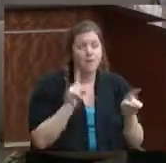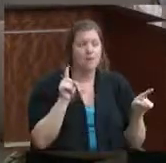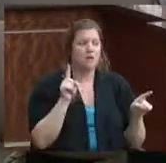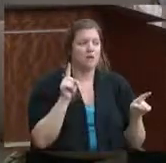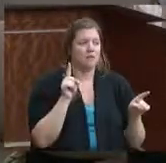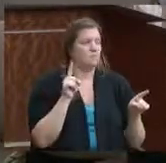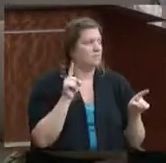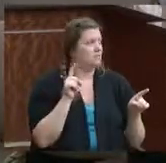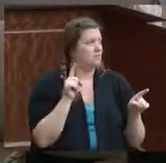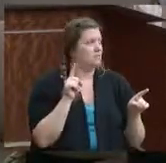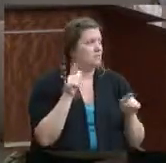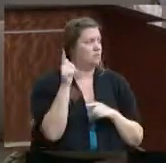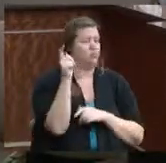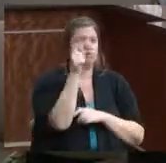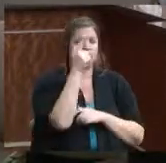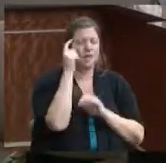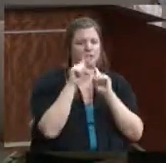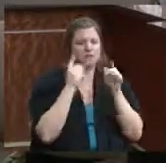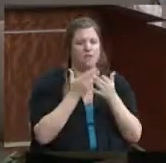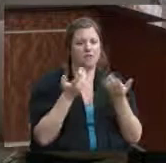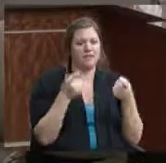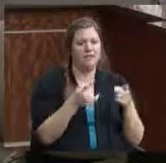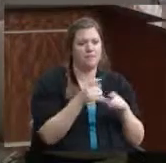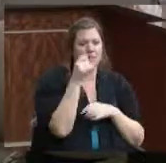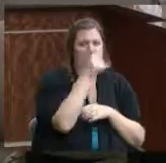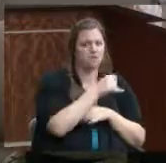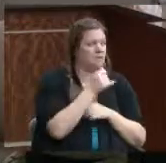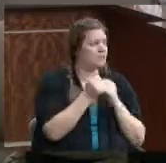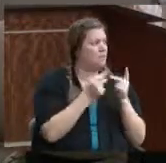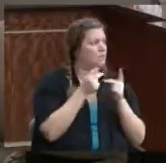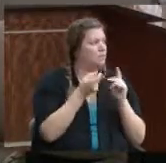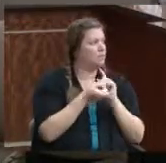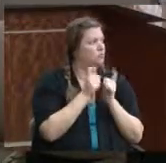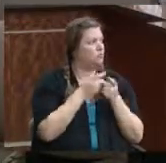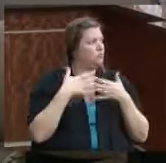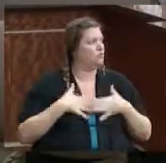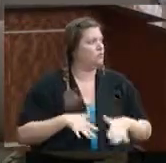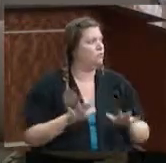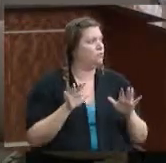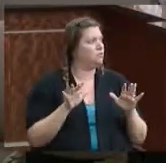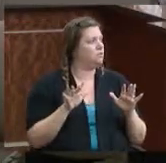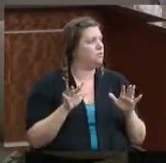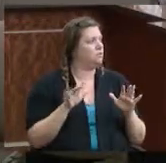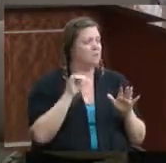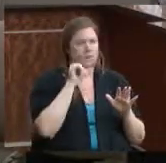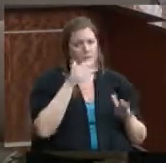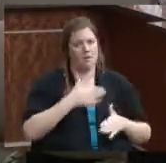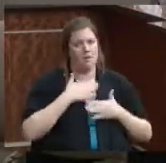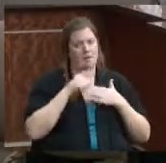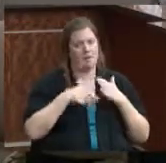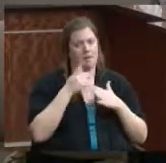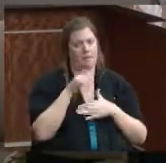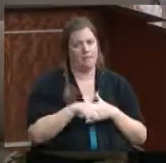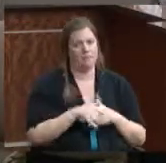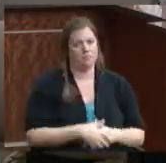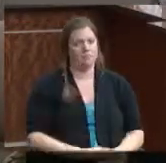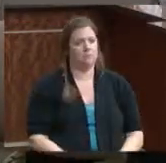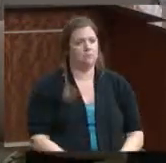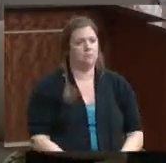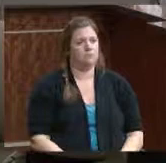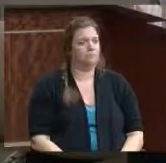witnessed gunshots and all kinds of silliness and men changing their clothes, and so I'm not happy about that.